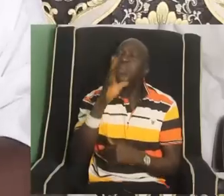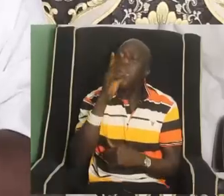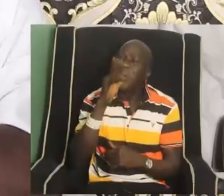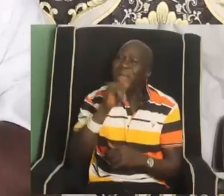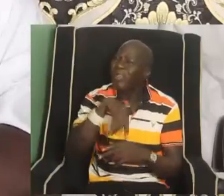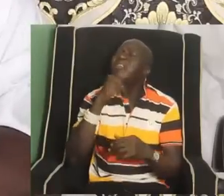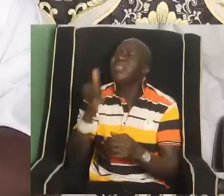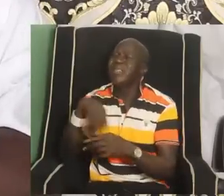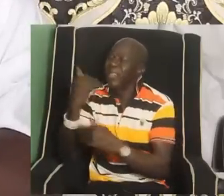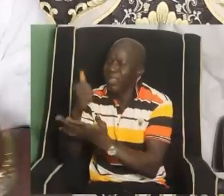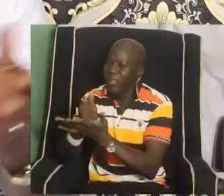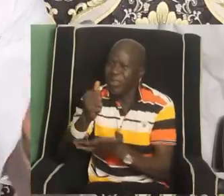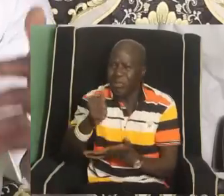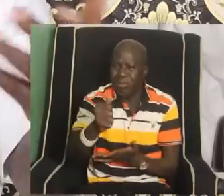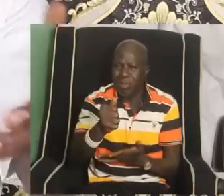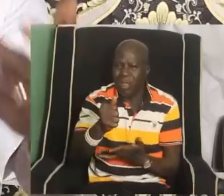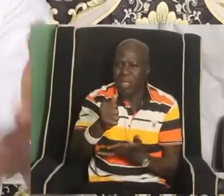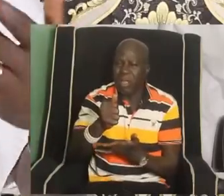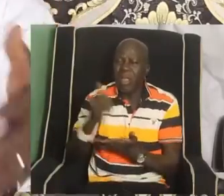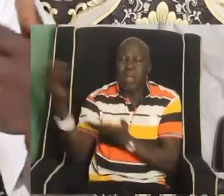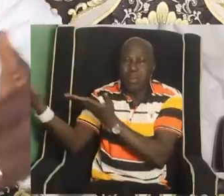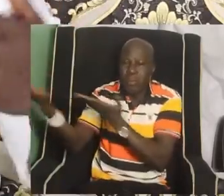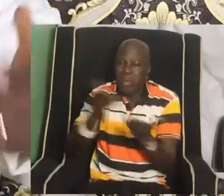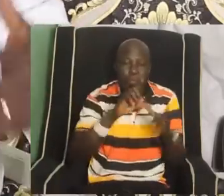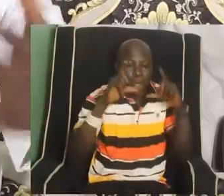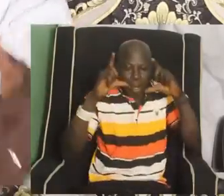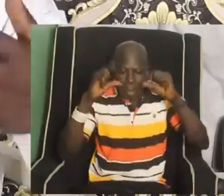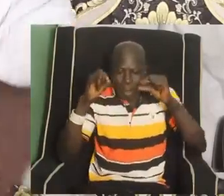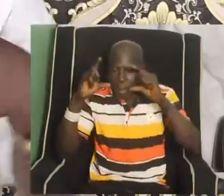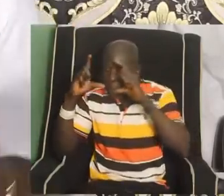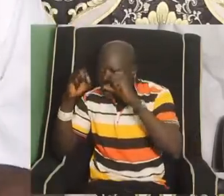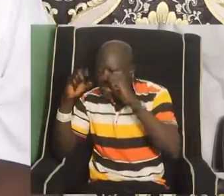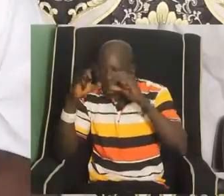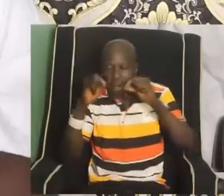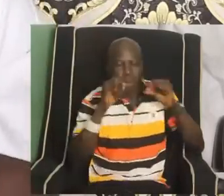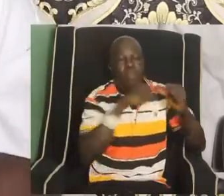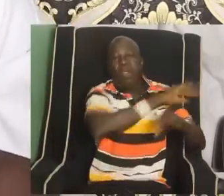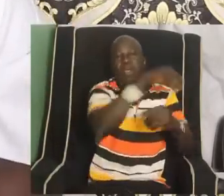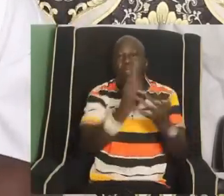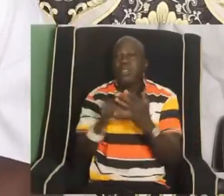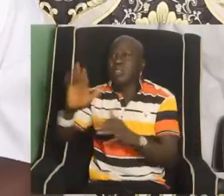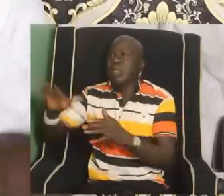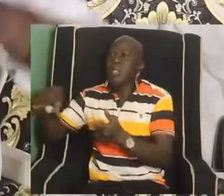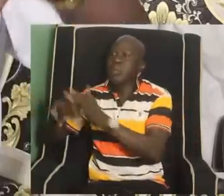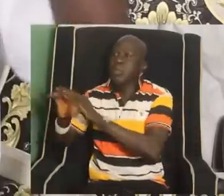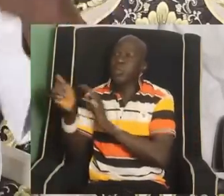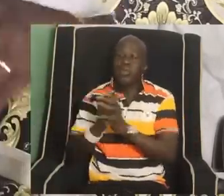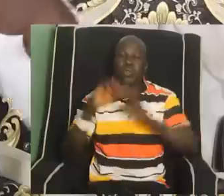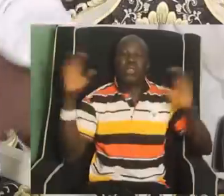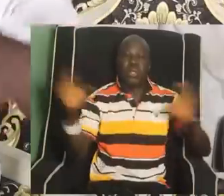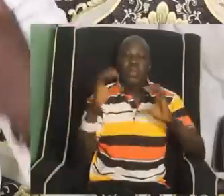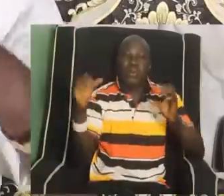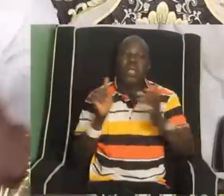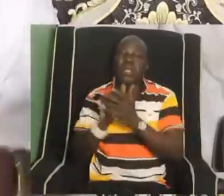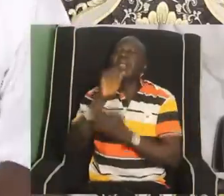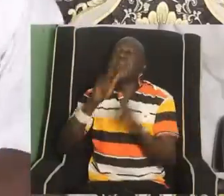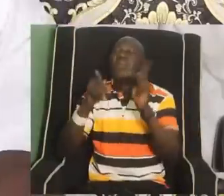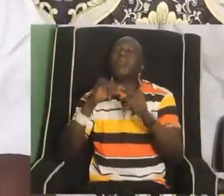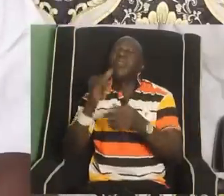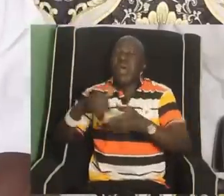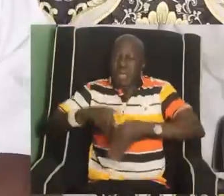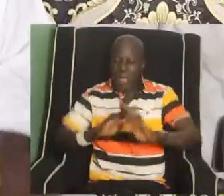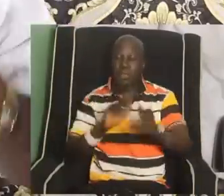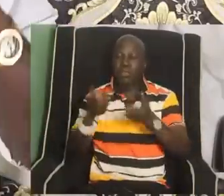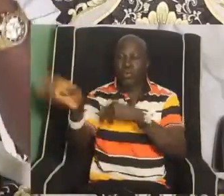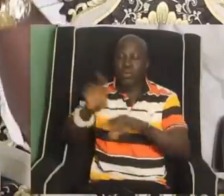sami dada. Mama just save me. E ko foto awon ti omo ti ayeye ti to si. Bring your children that yet to celebrate. You want ti je kan sayeye. They